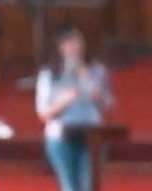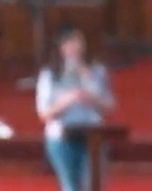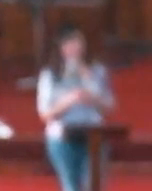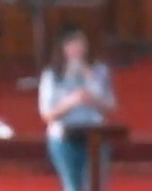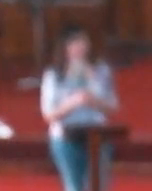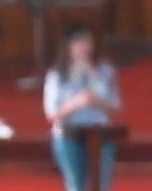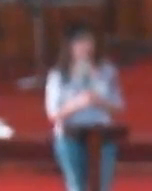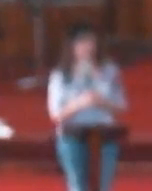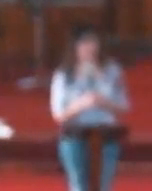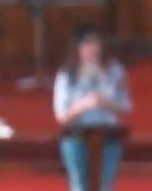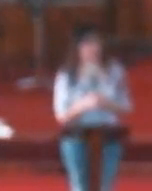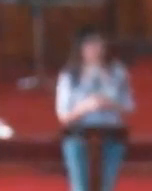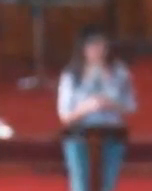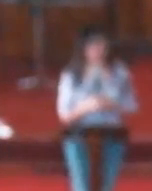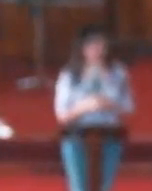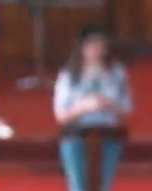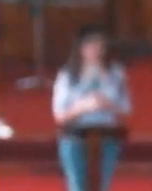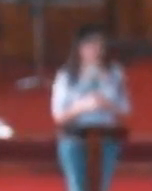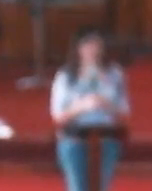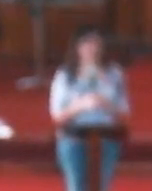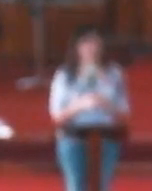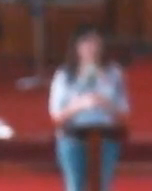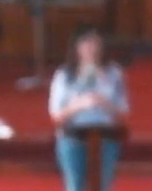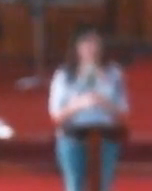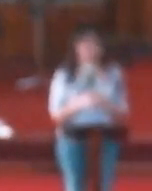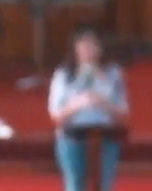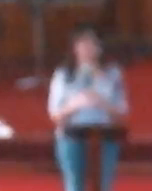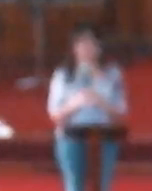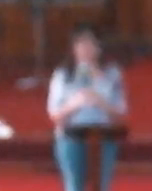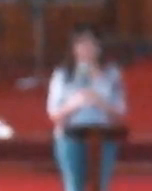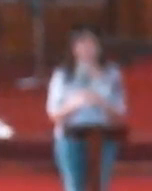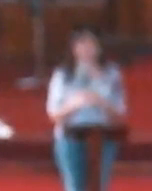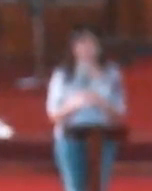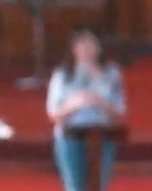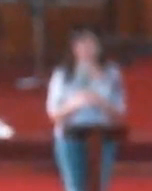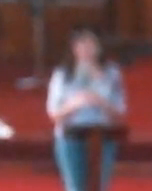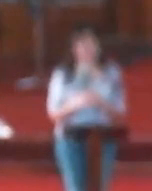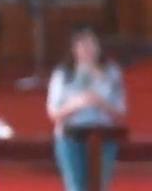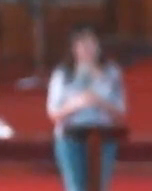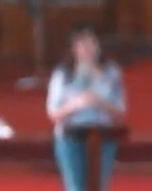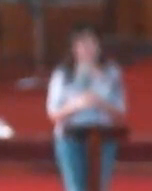captive to the obedience of Christ. Y queremos tu verdad, Señor. And that we want His truth.